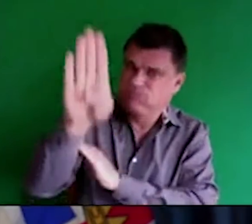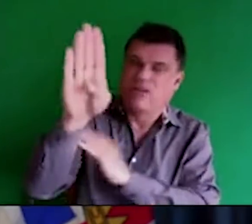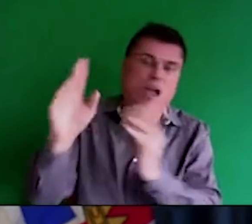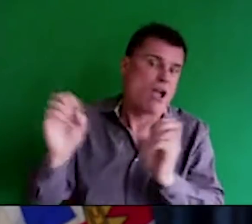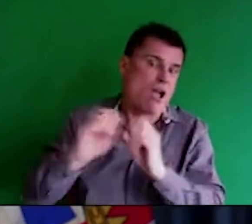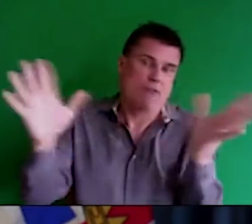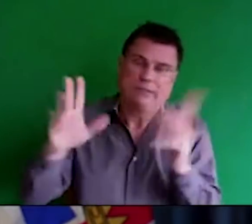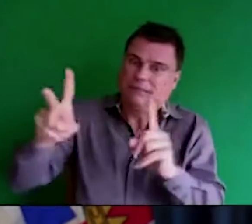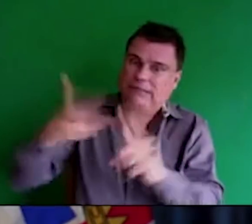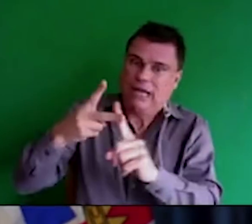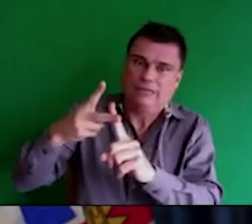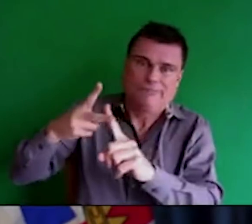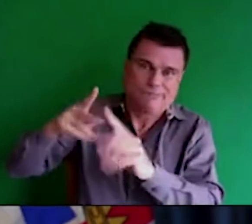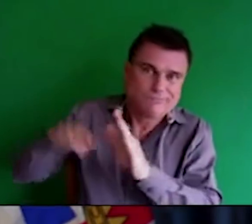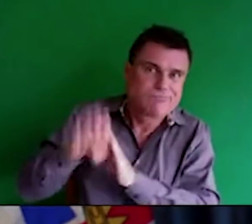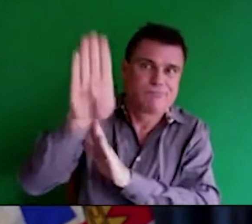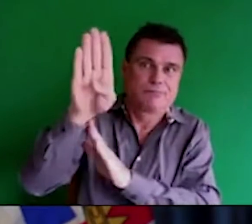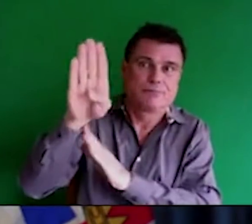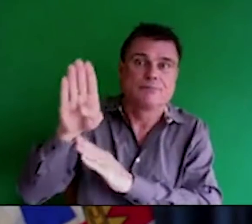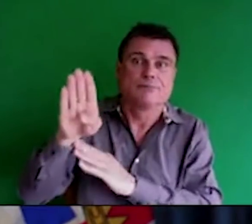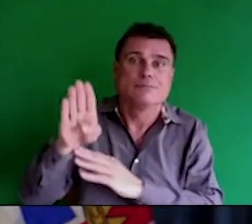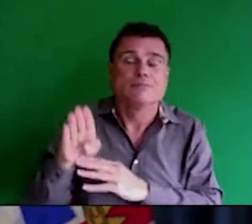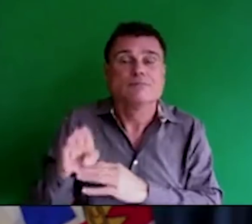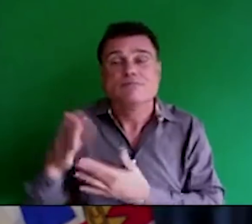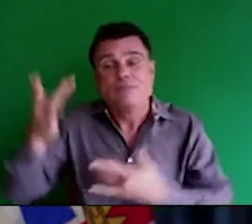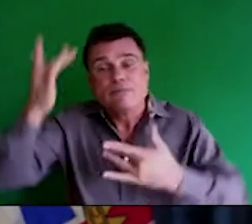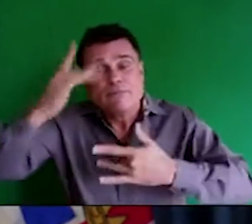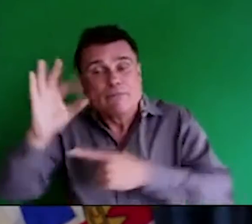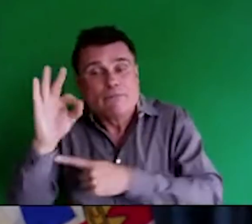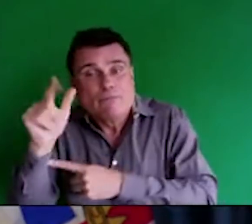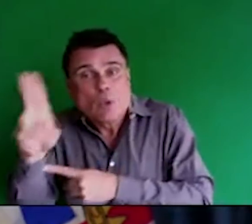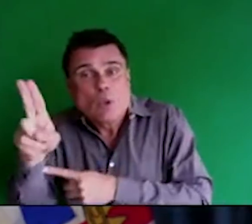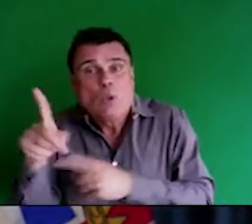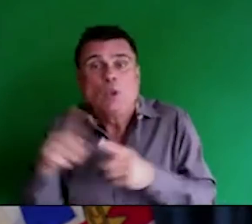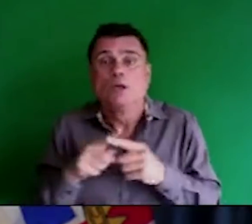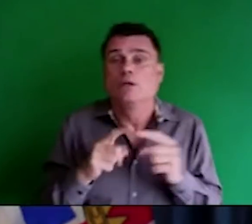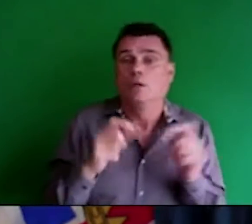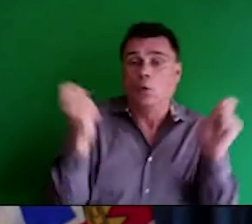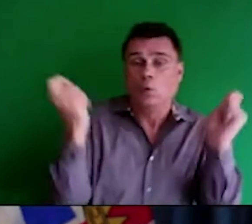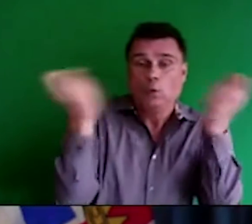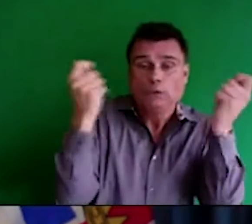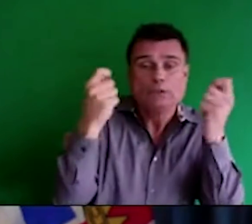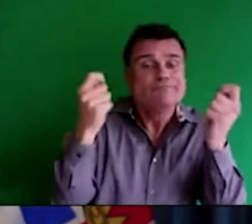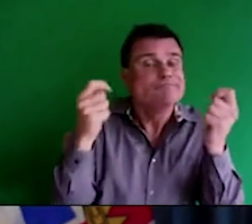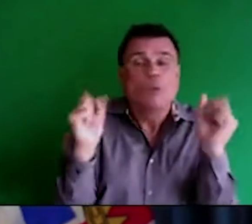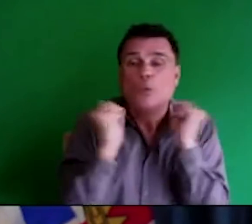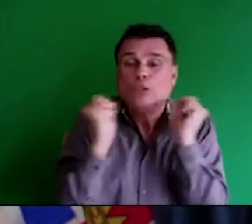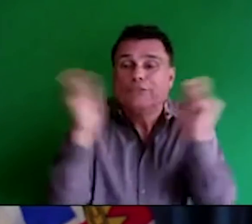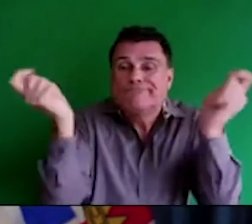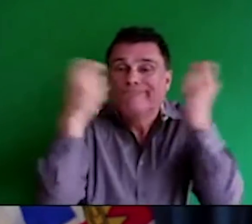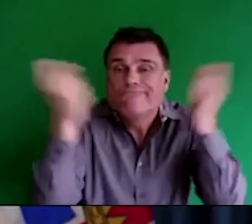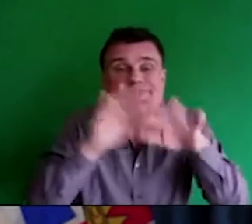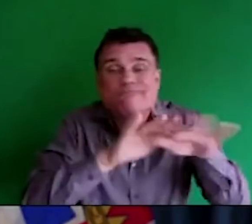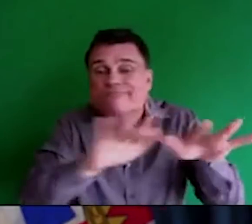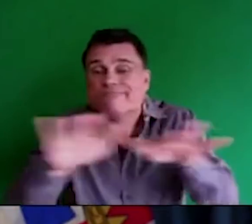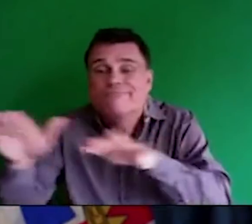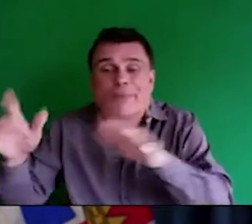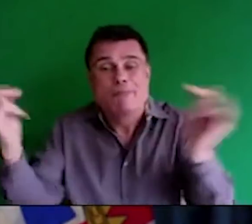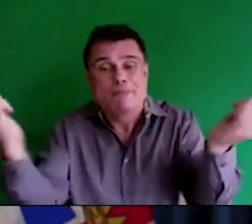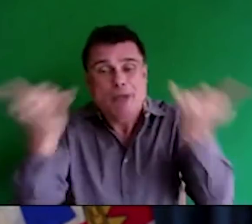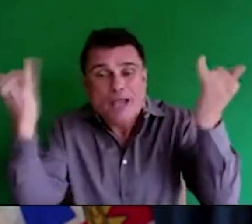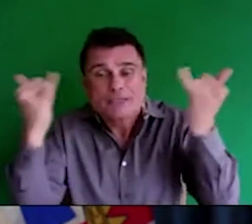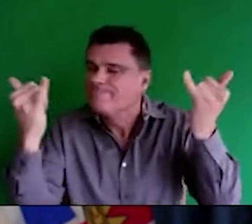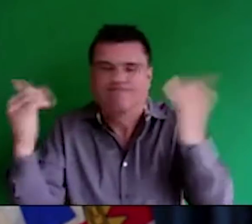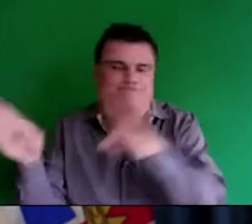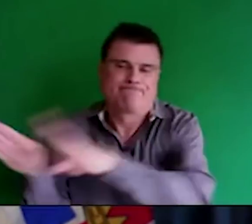coming. So we need to make sure that we're transferring more inspectors to public health, and we will do that. We need to make sure that WorkSafe is focused